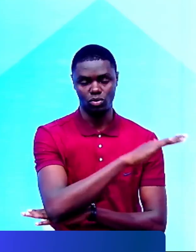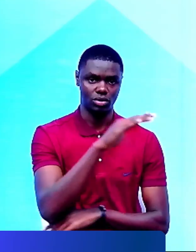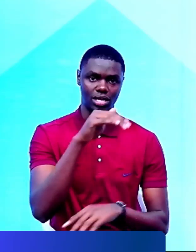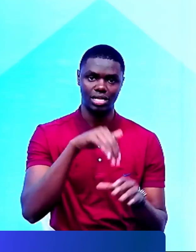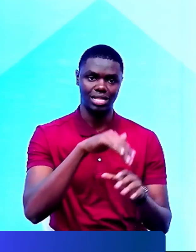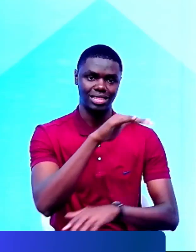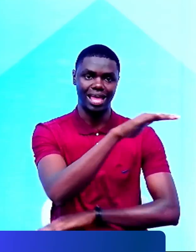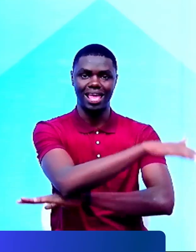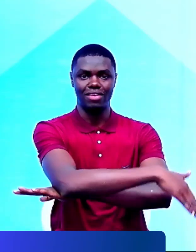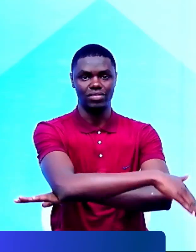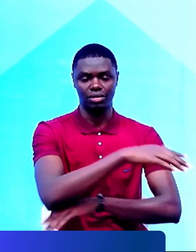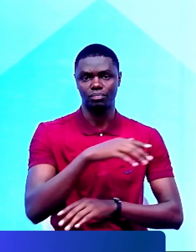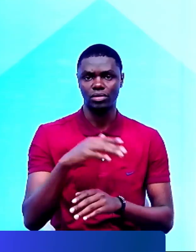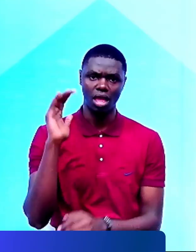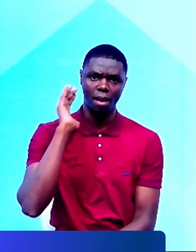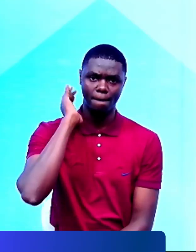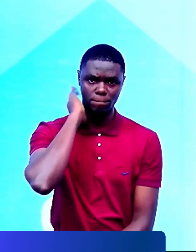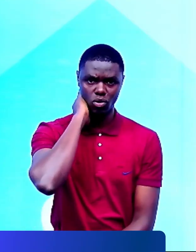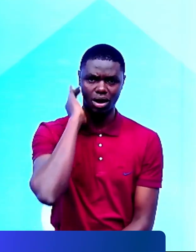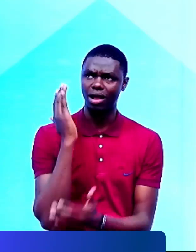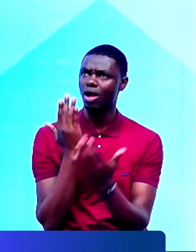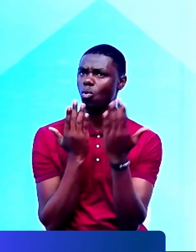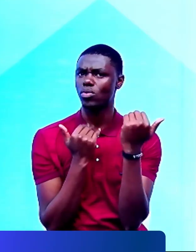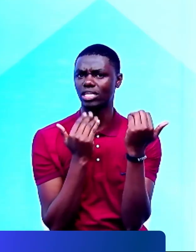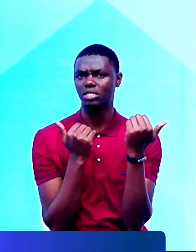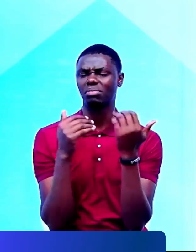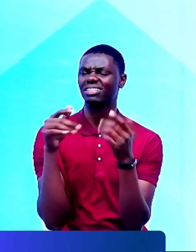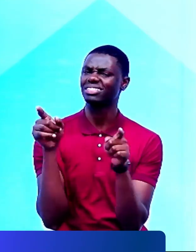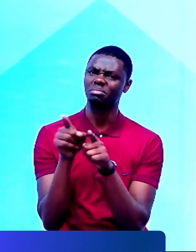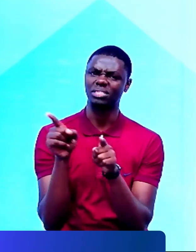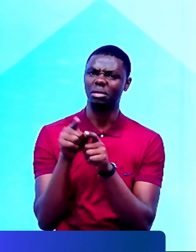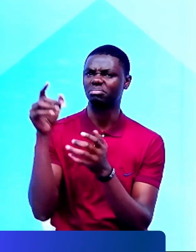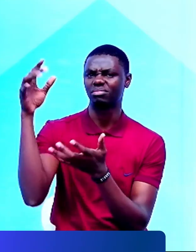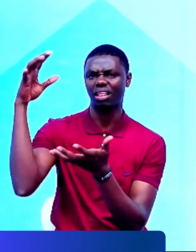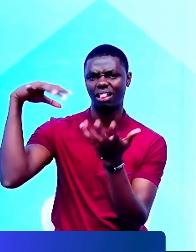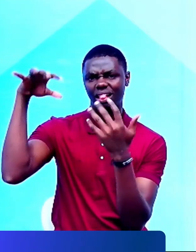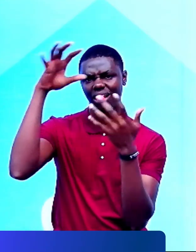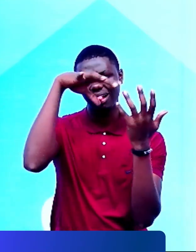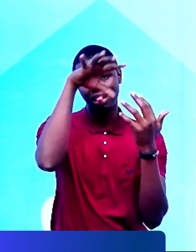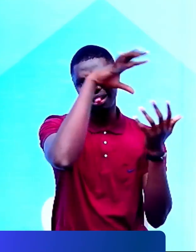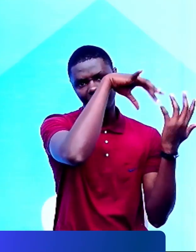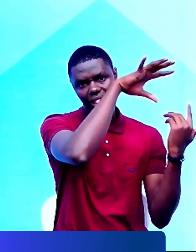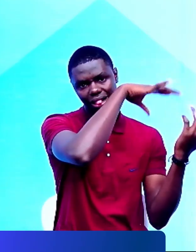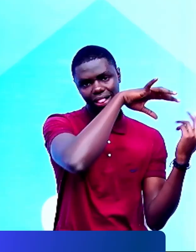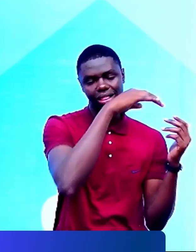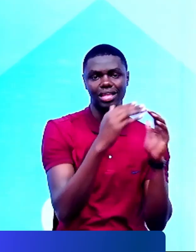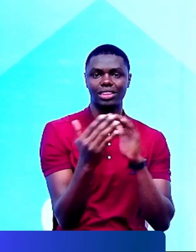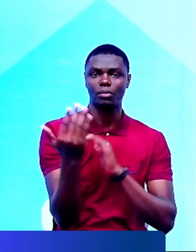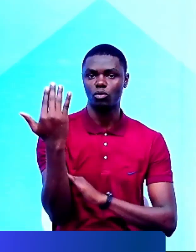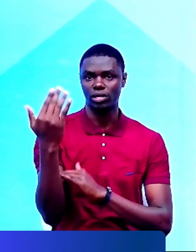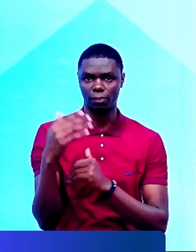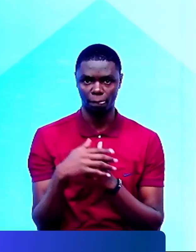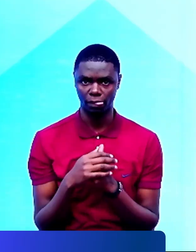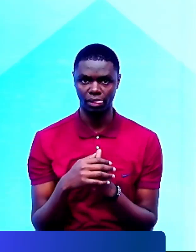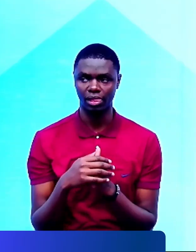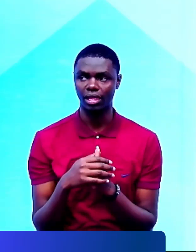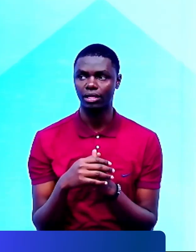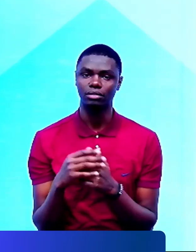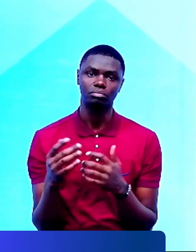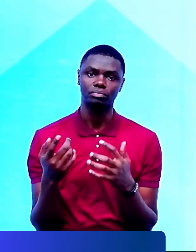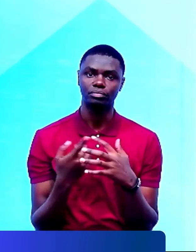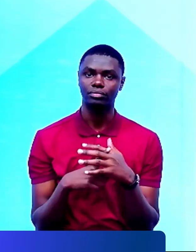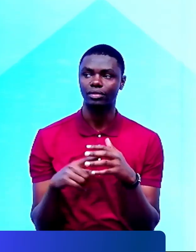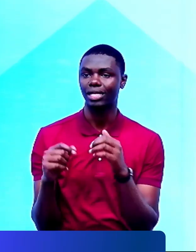the evening. In Murang'a, we expect similar trends as Nairobi, where there will be cloudy in the morning, starting